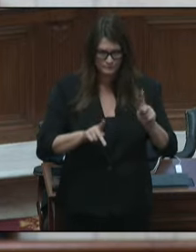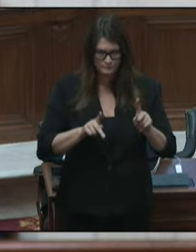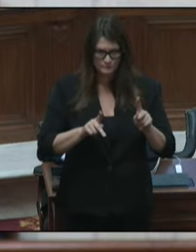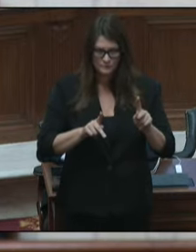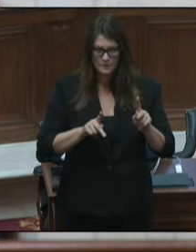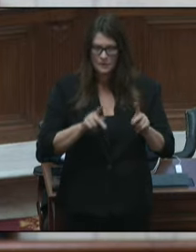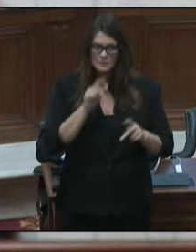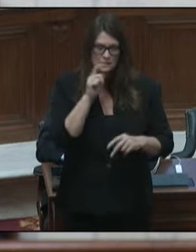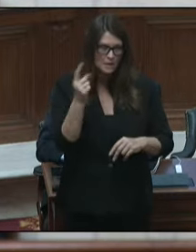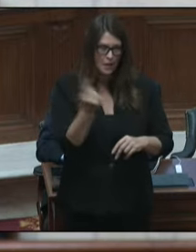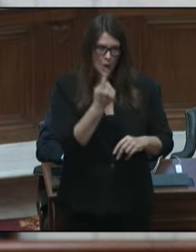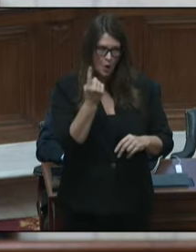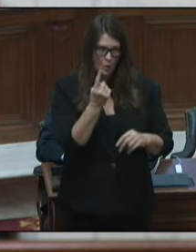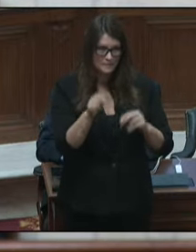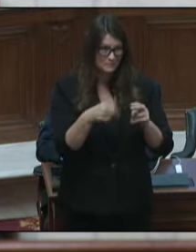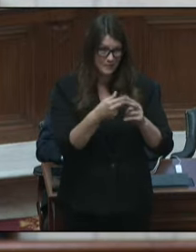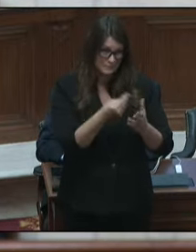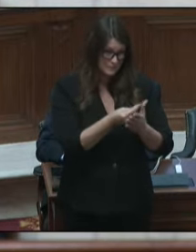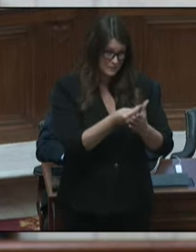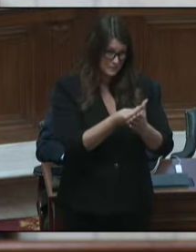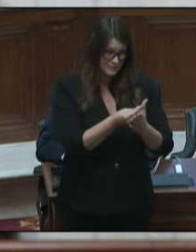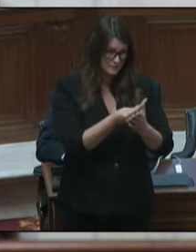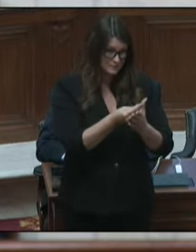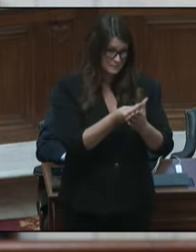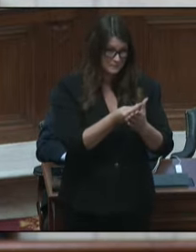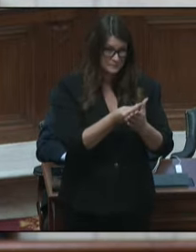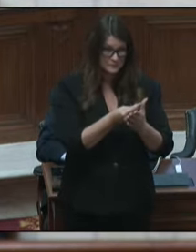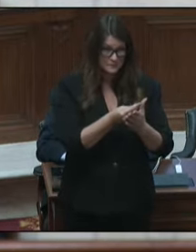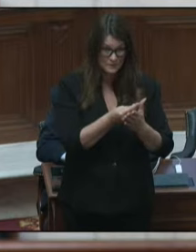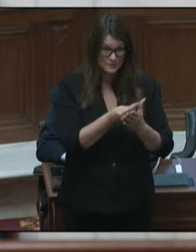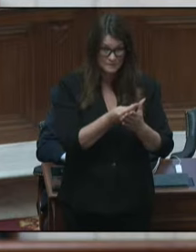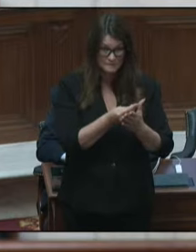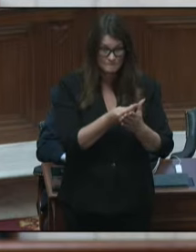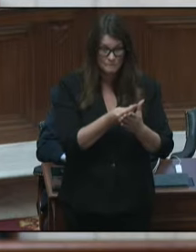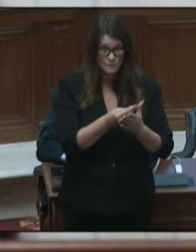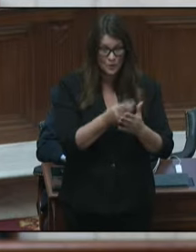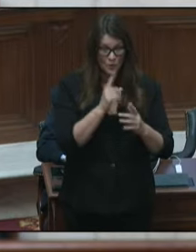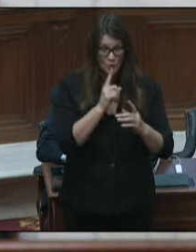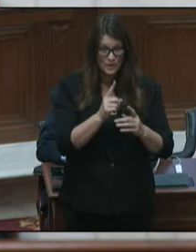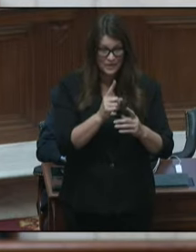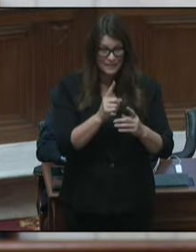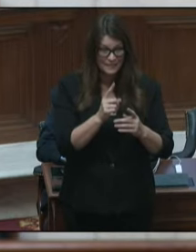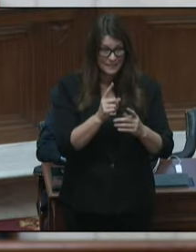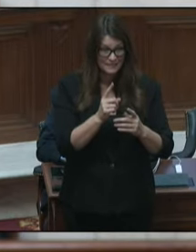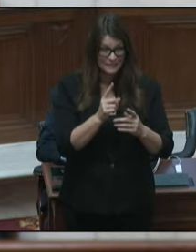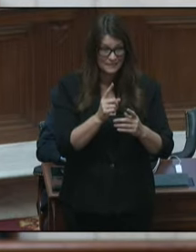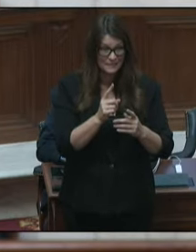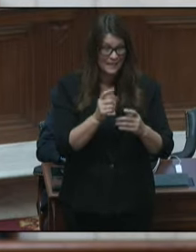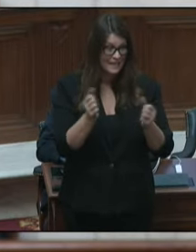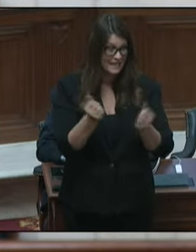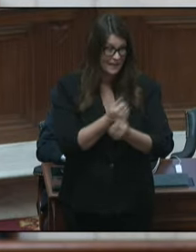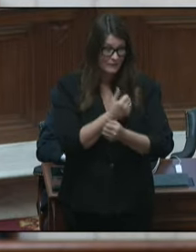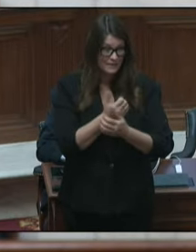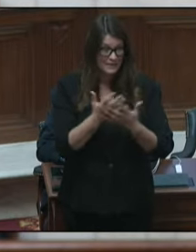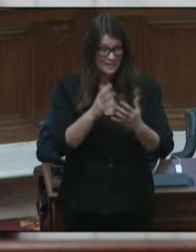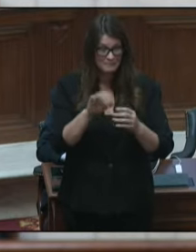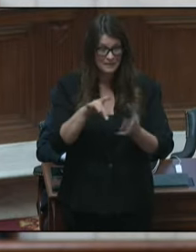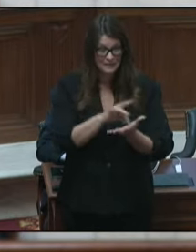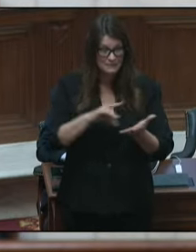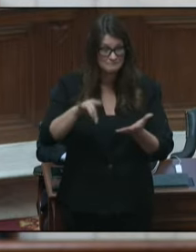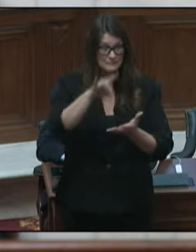But it's not all about dollars and cents, is it? When it really boils right down to it, it's about the soul of this